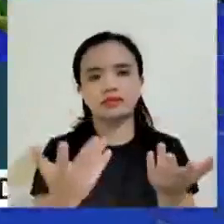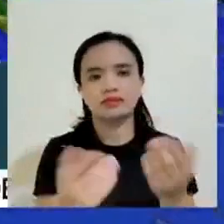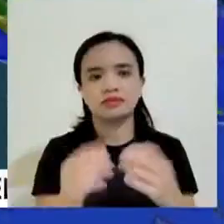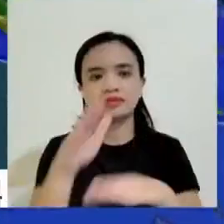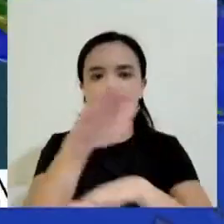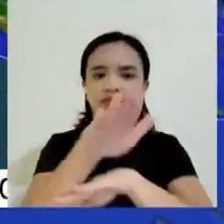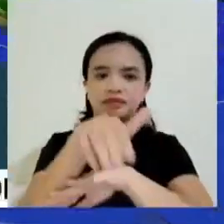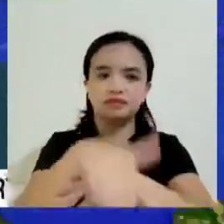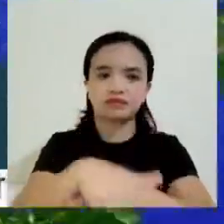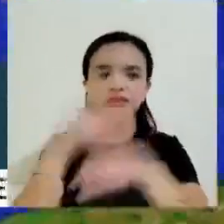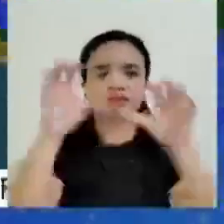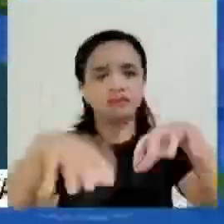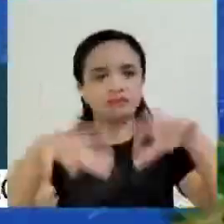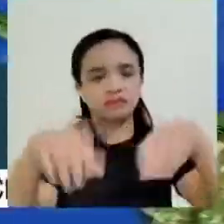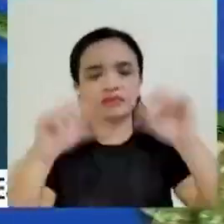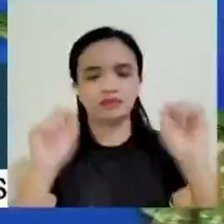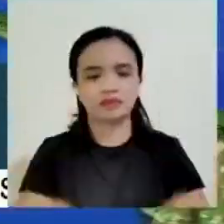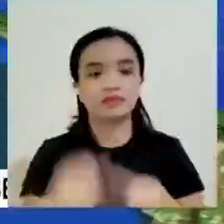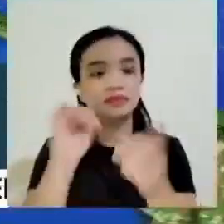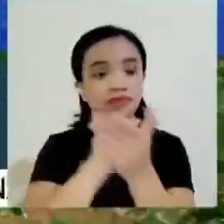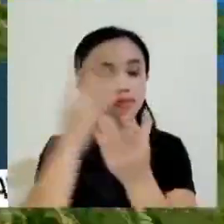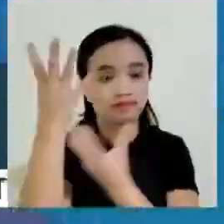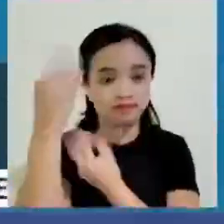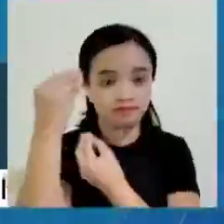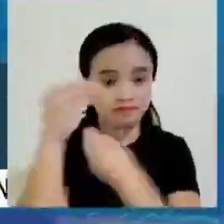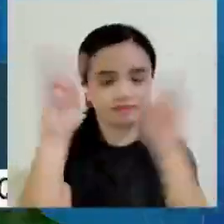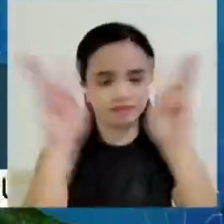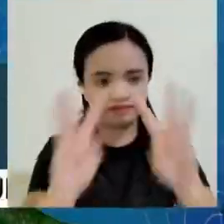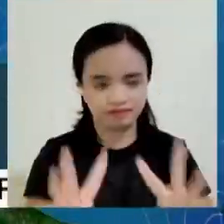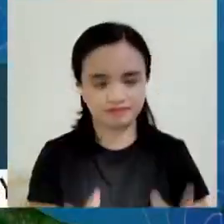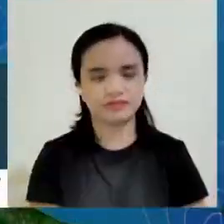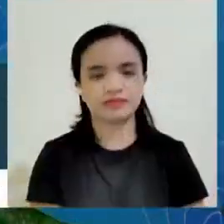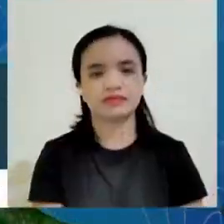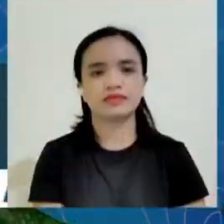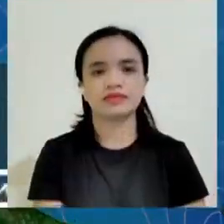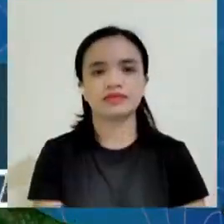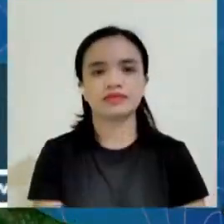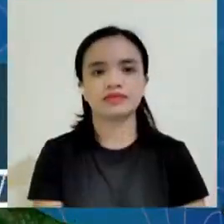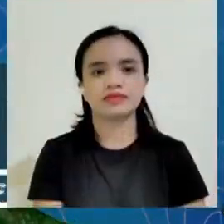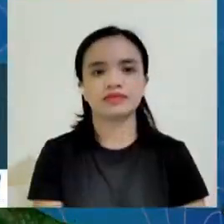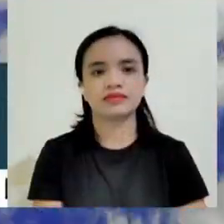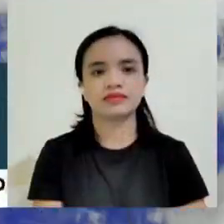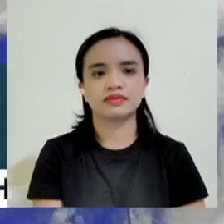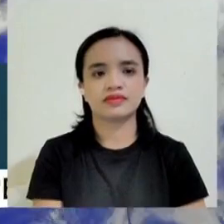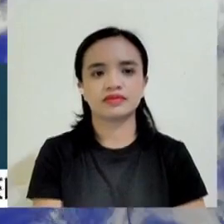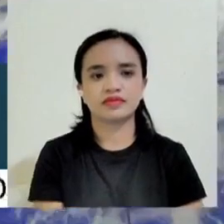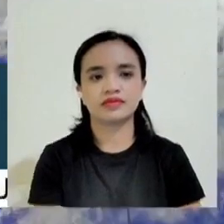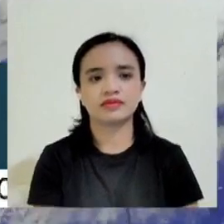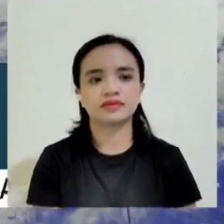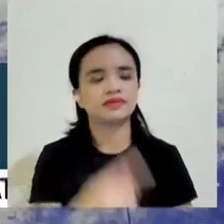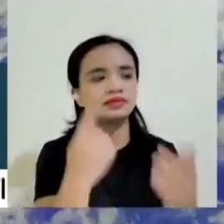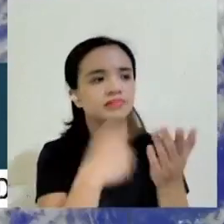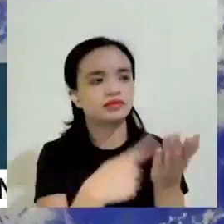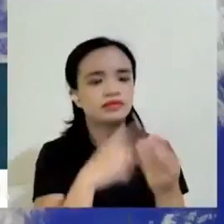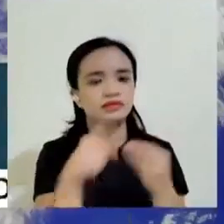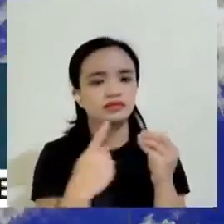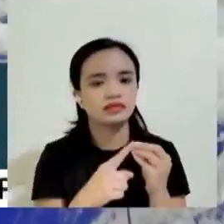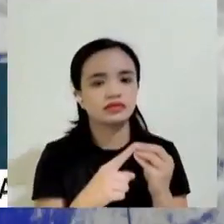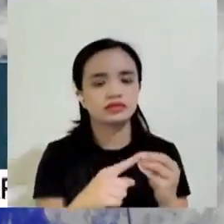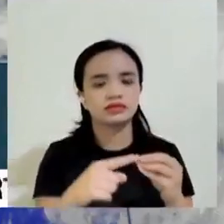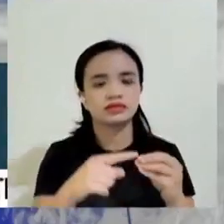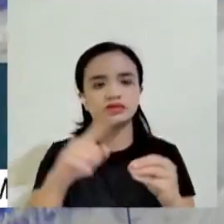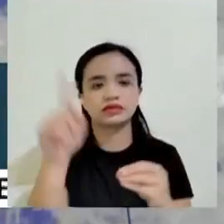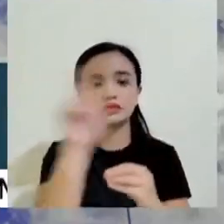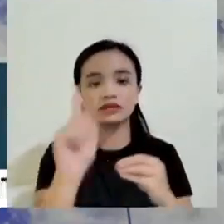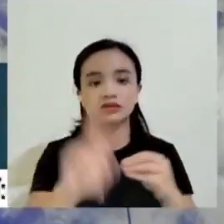early evening. That's the latest on the weather. Back to you, Carmina. Ariel, talk to us about the thunderstorms that we've been